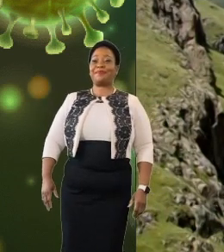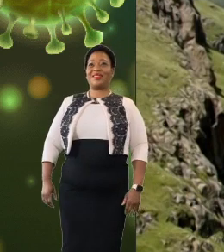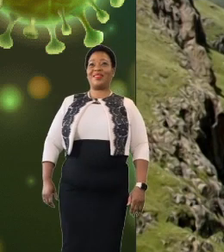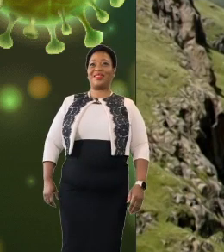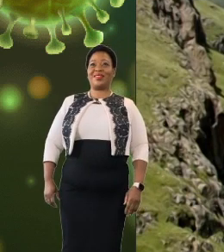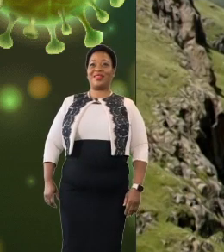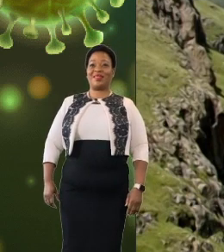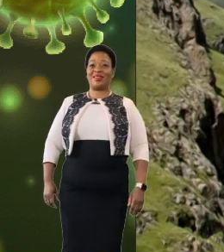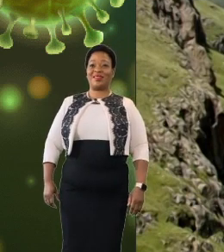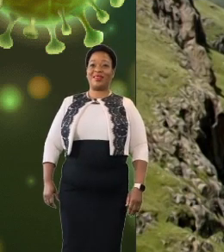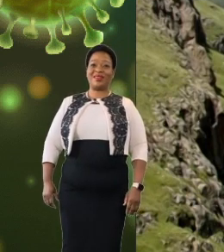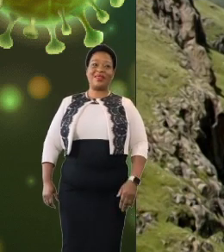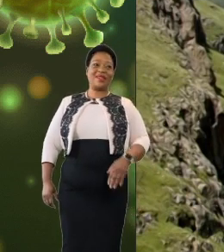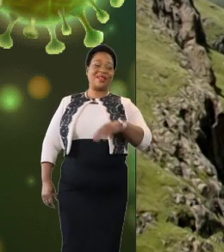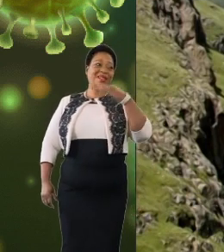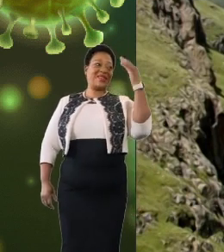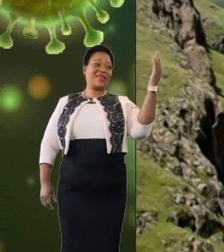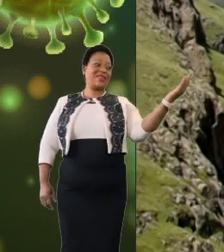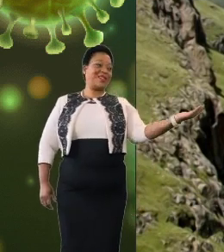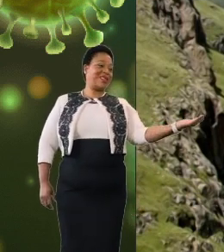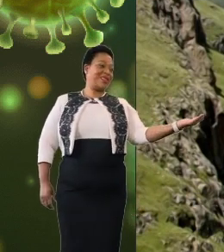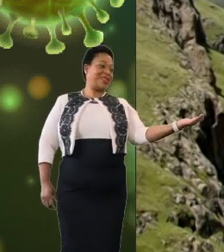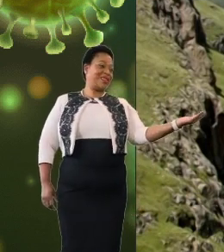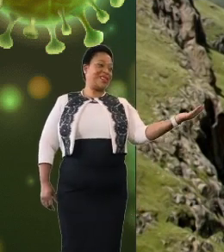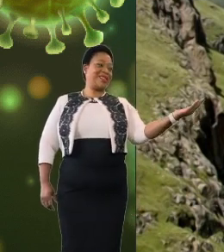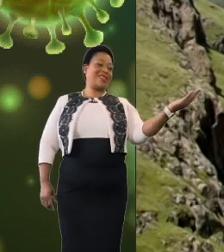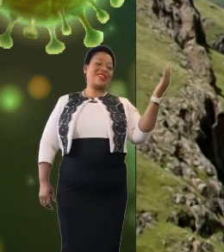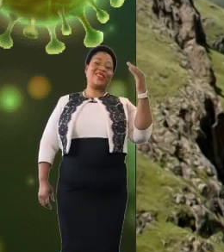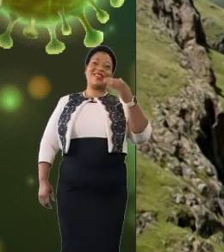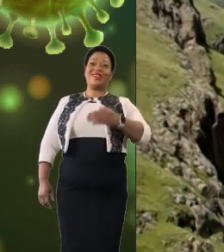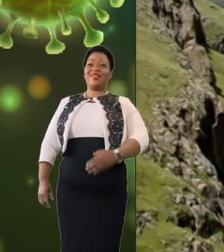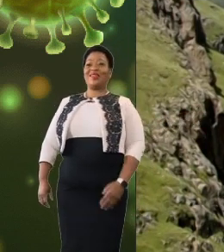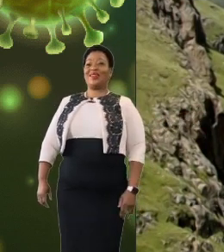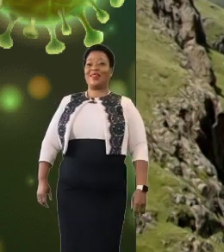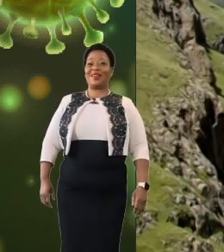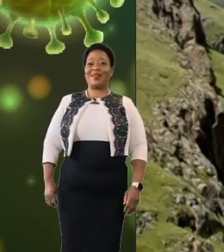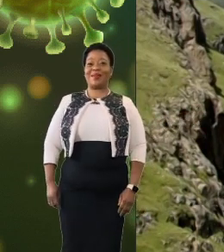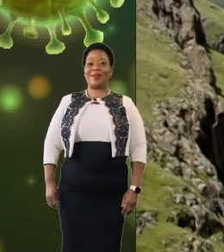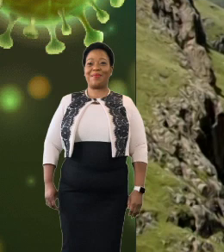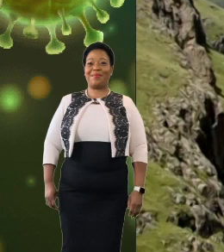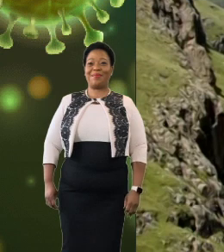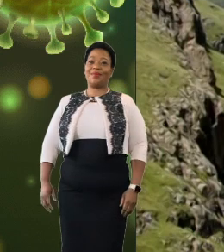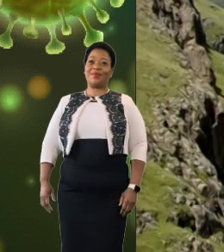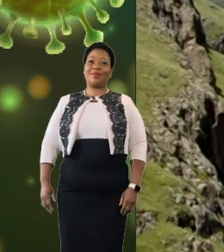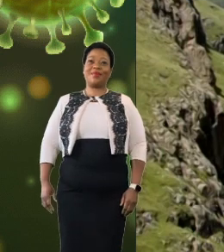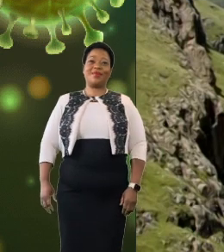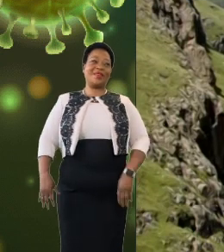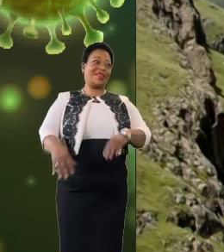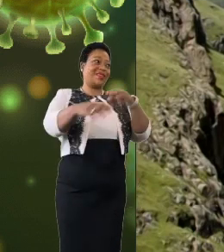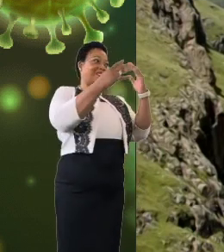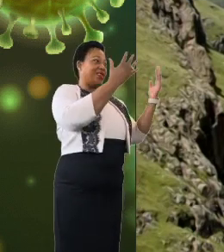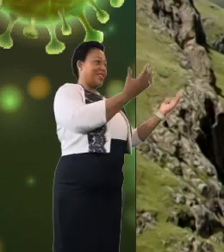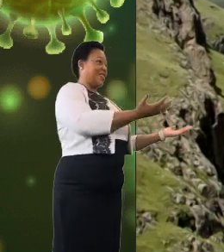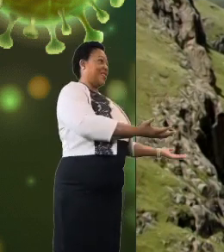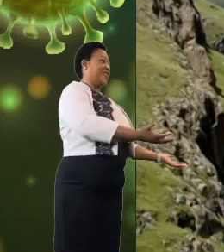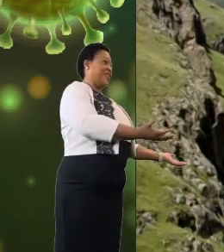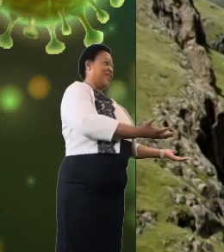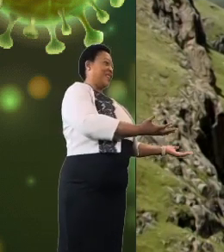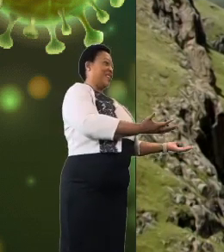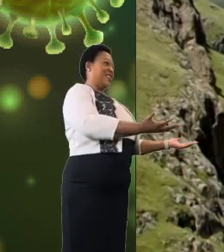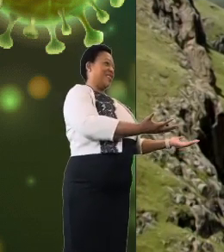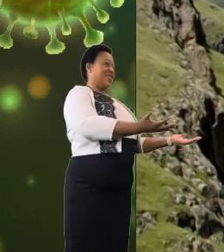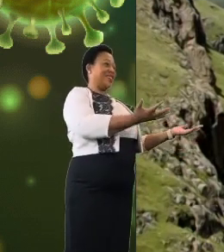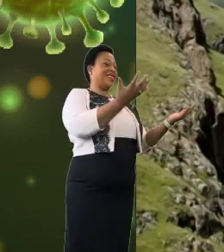really appreciate that. To all of the participants to this webinar, I'm sure MEC Dubengube needs absolutely no